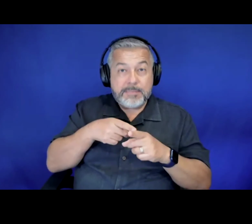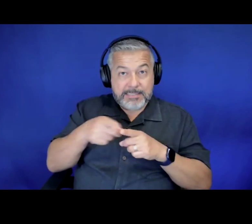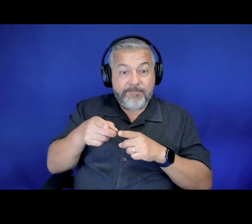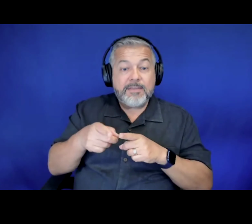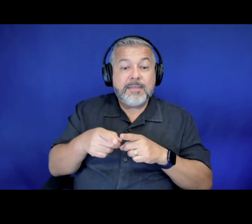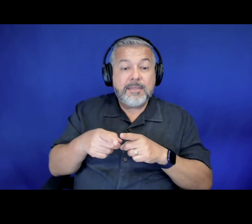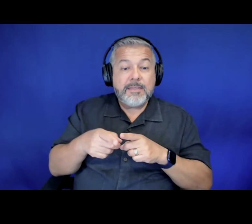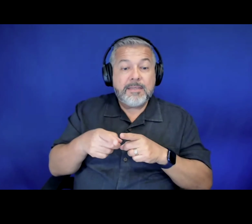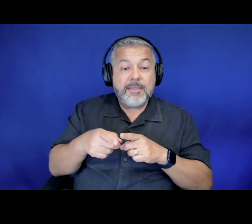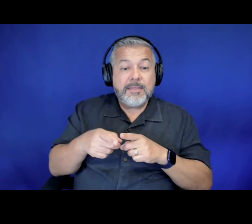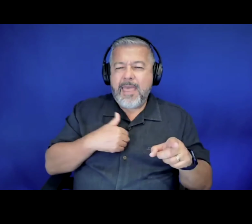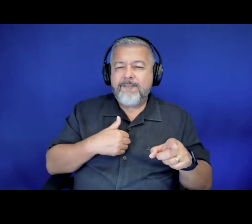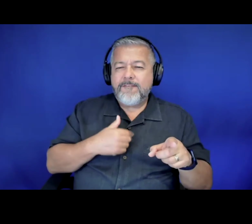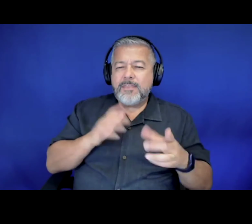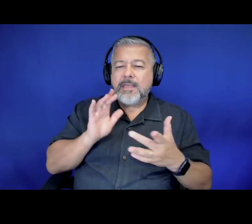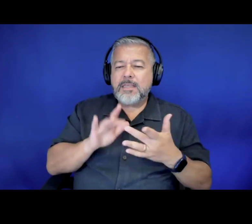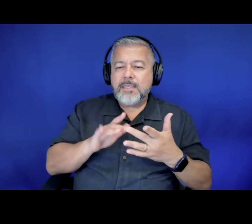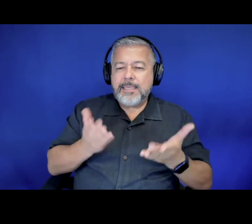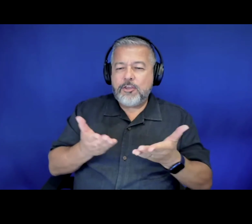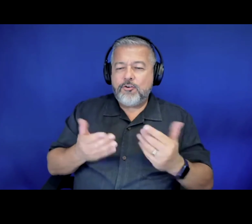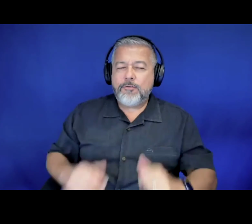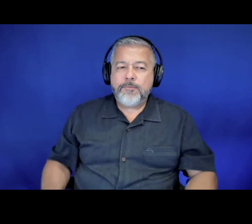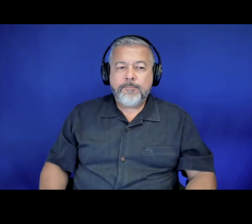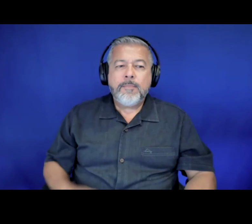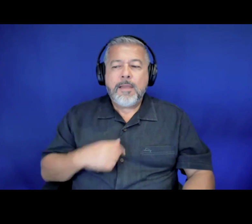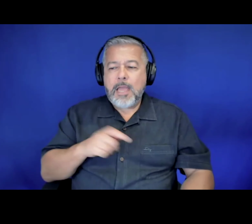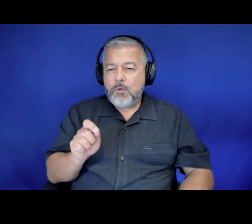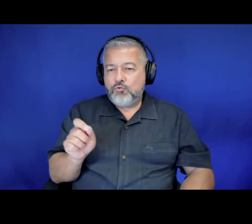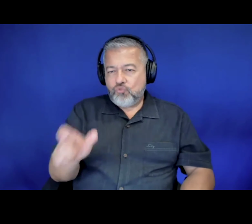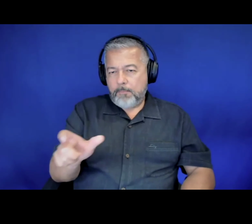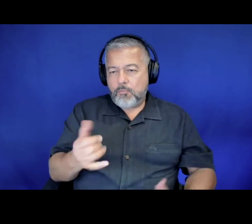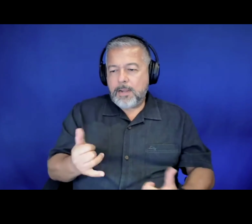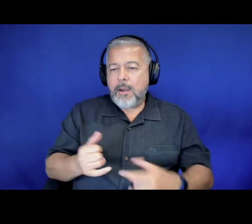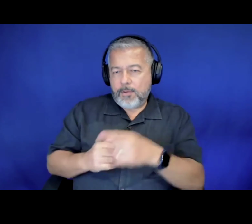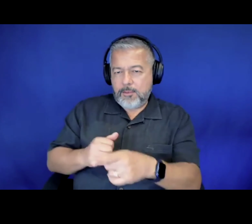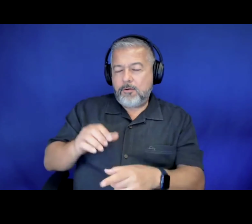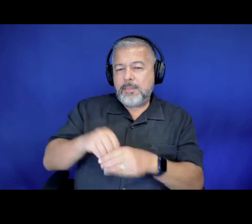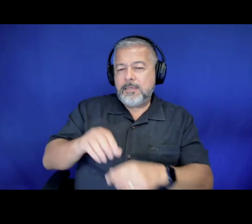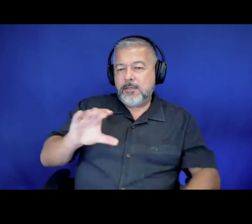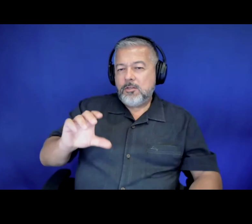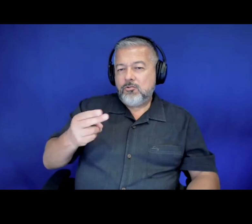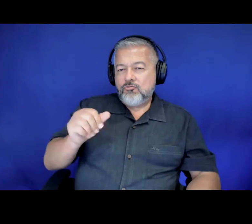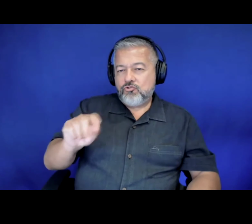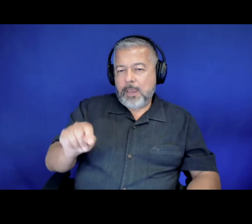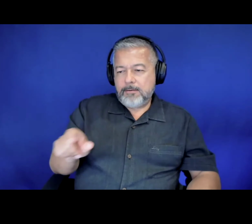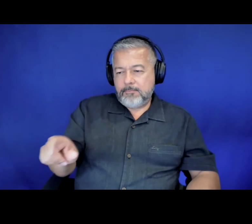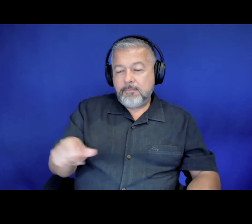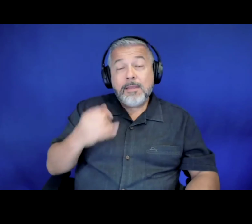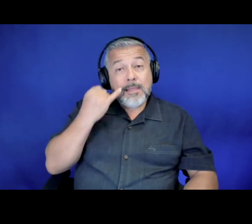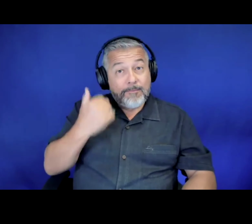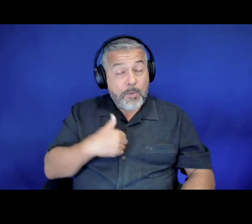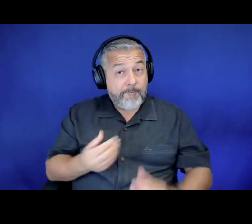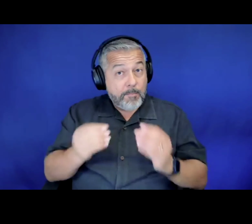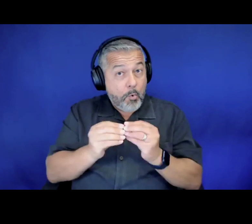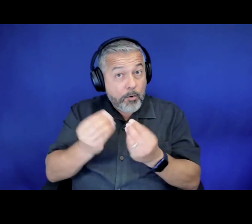it right here for you. I'll drop it right now. Perfect. But if you have any other information and you want to